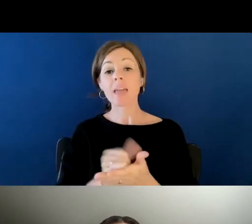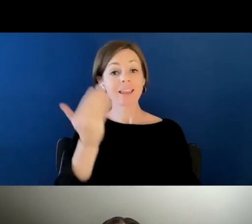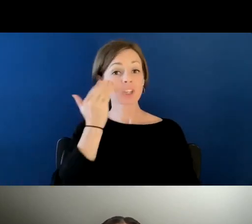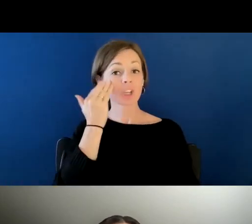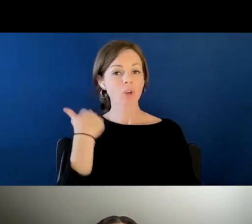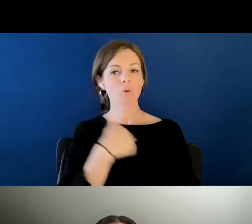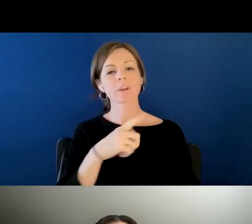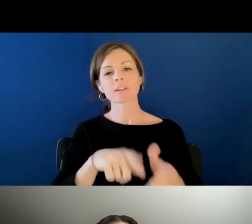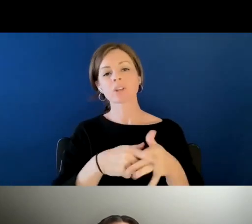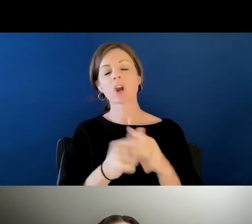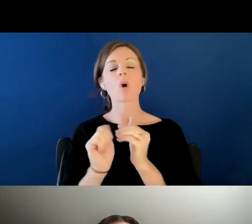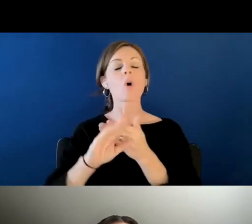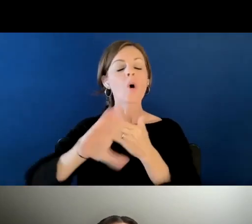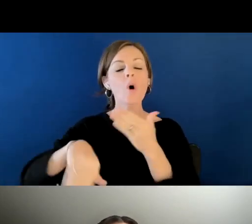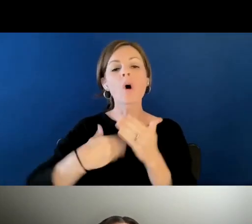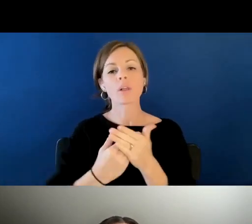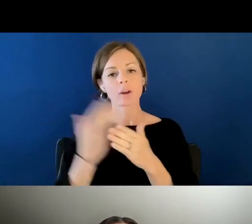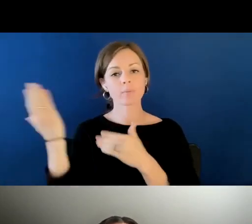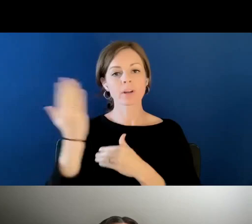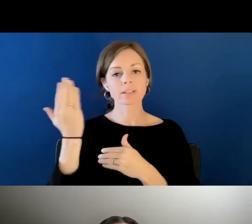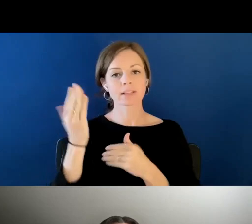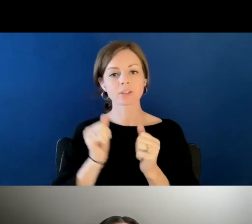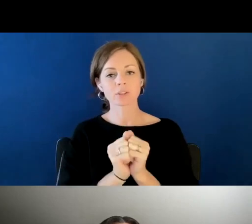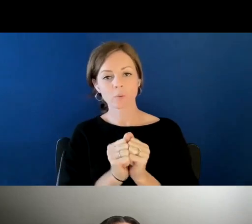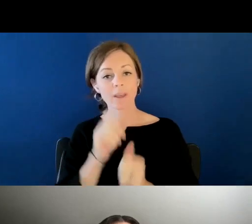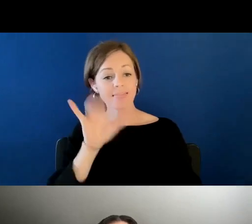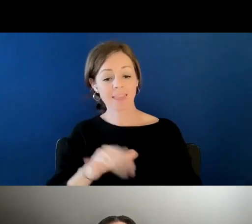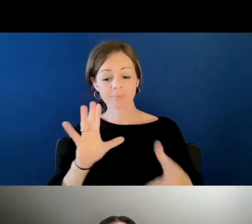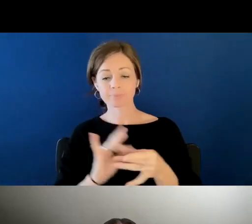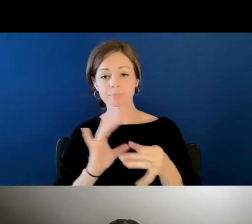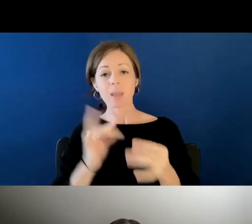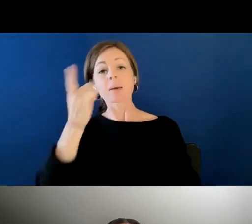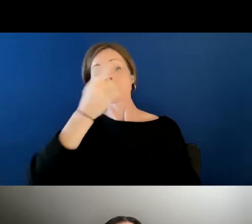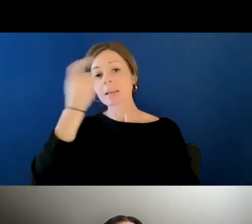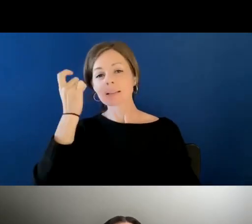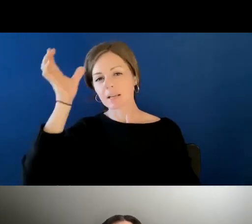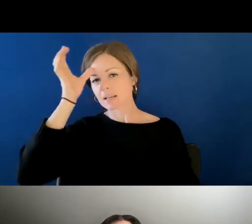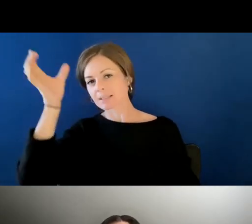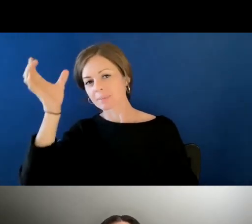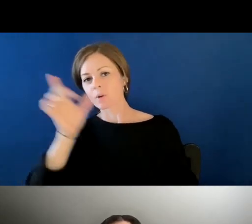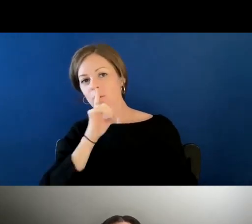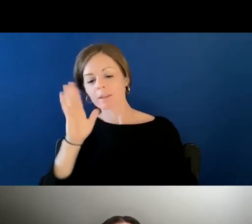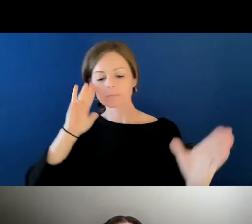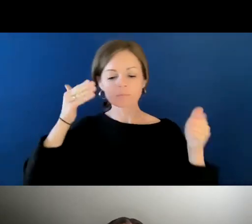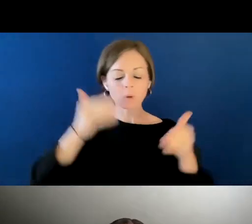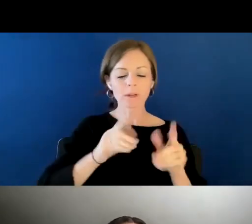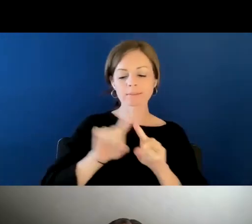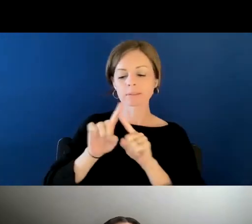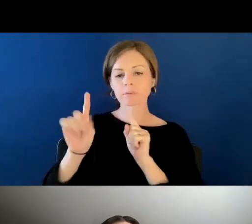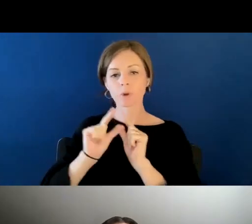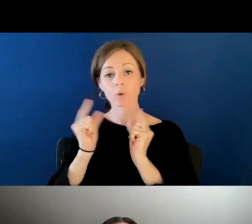of our presentations on this project with, because the concept of centering around groups of people that